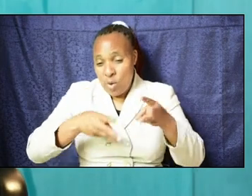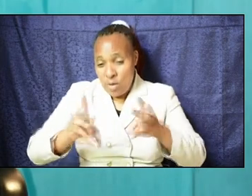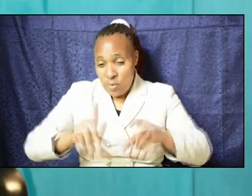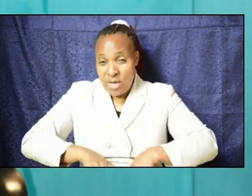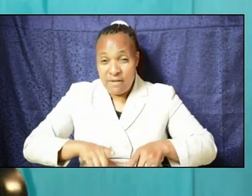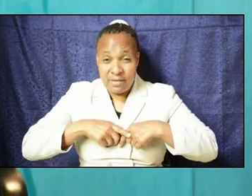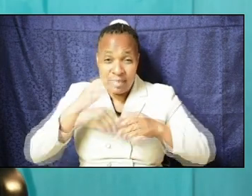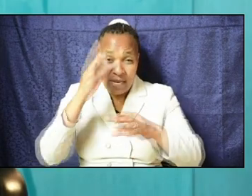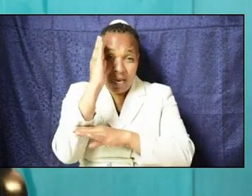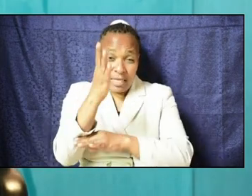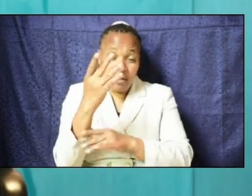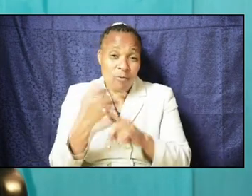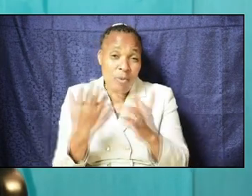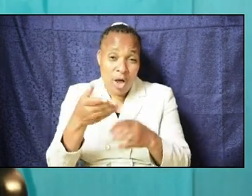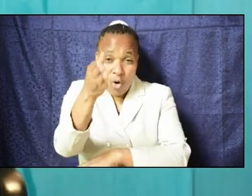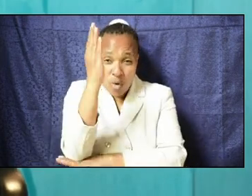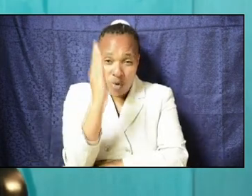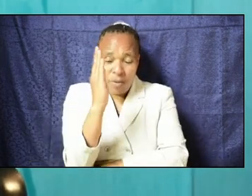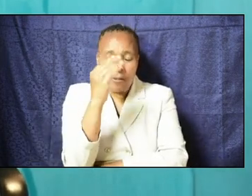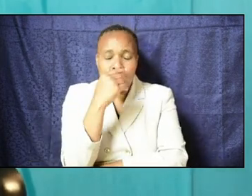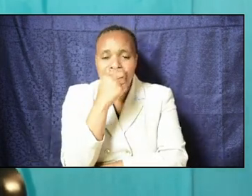is directed by God.